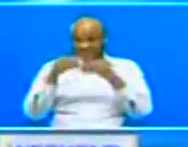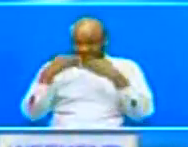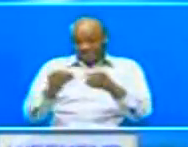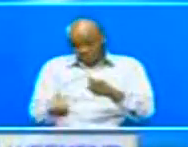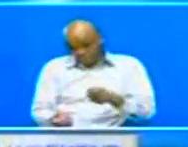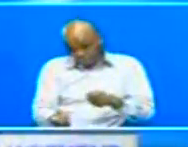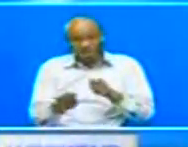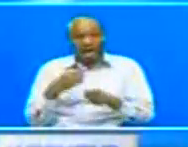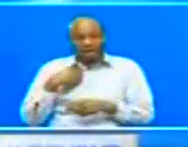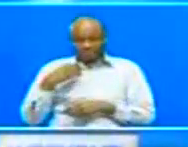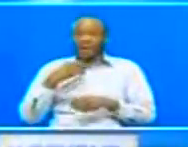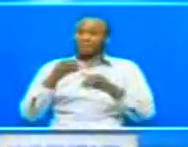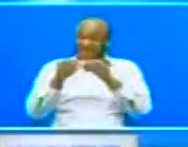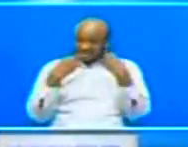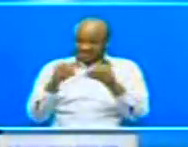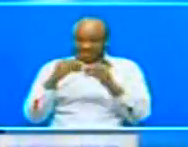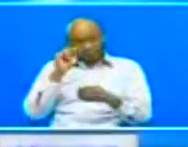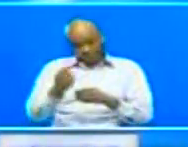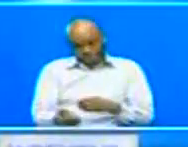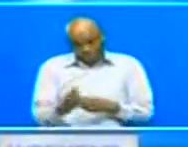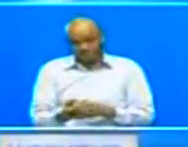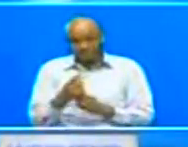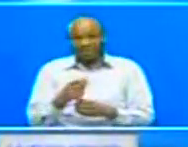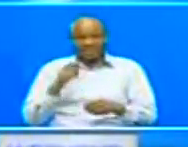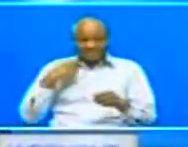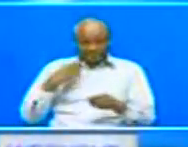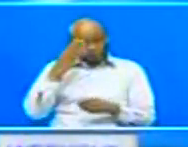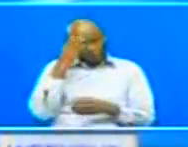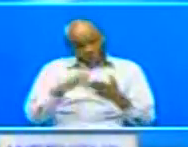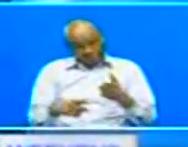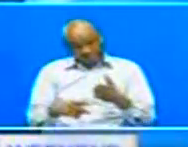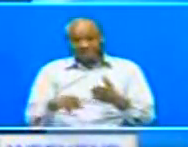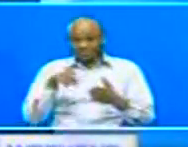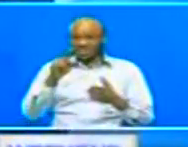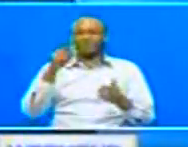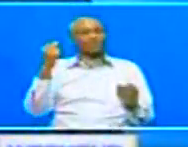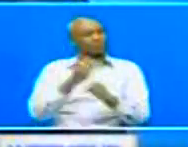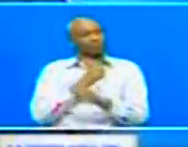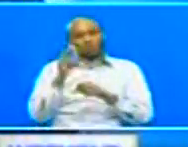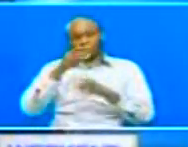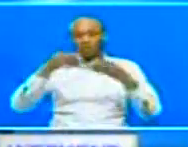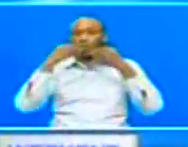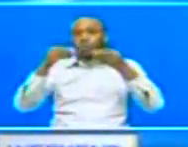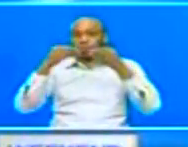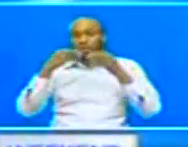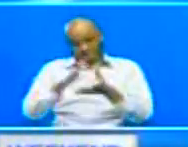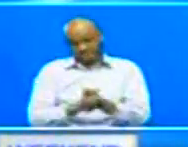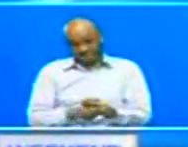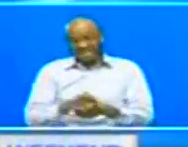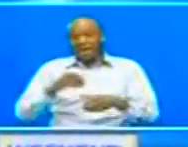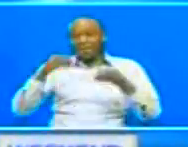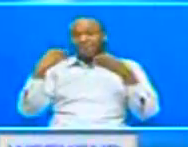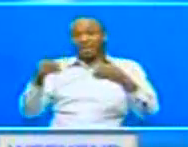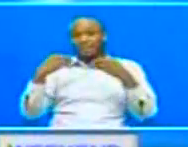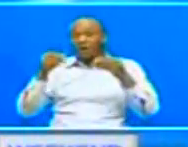butt detectors, also called plastic detectors. Now, plastics are considered an ISO in Rwanda. And plastic butts and